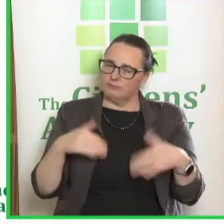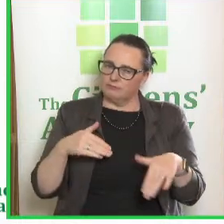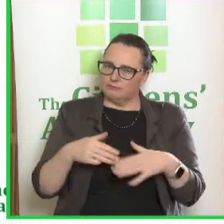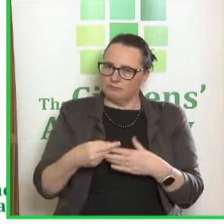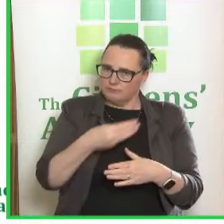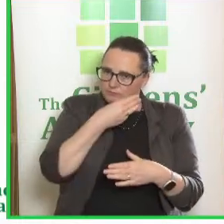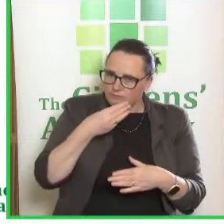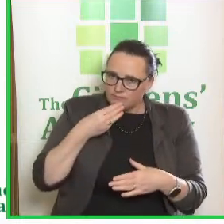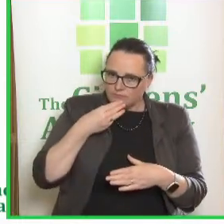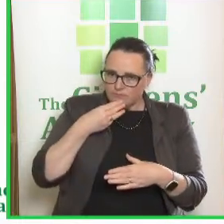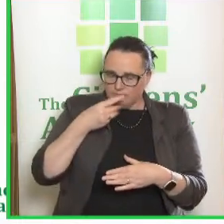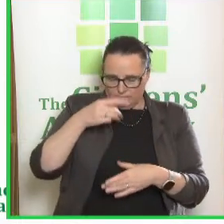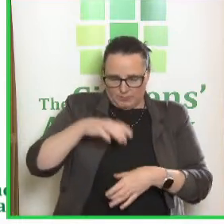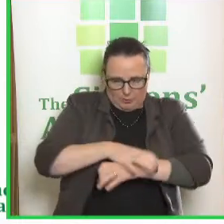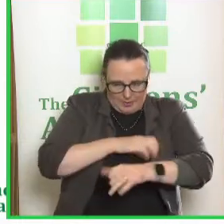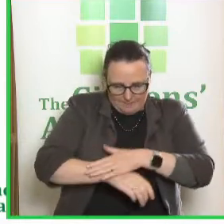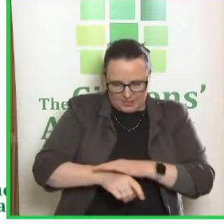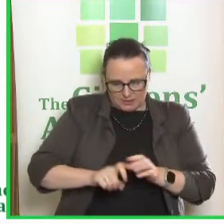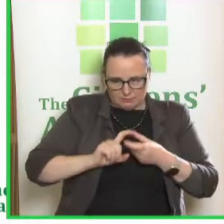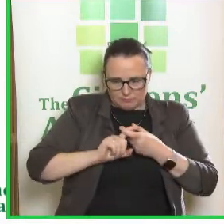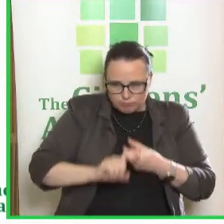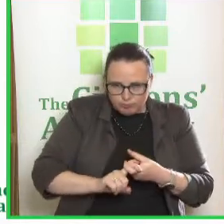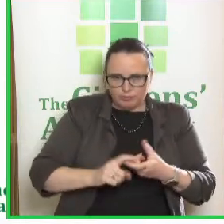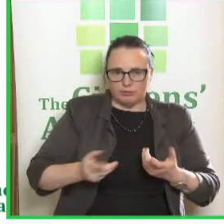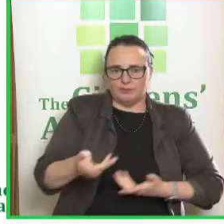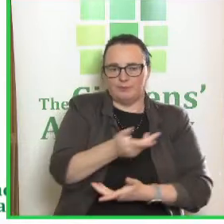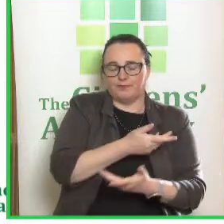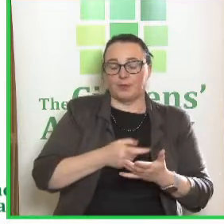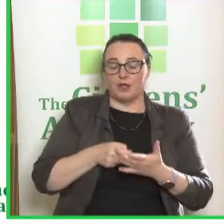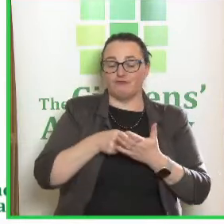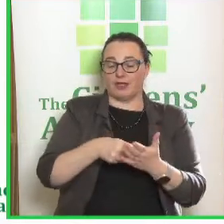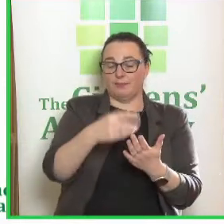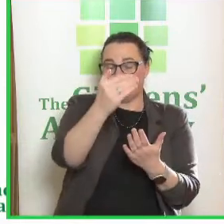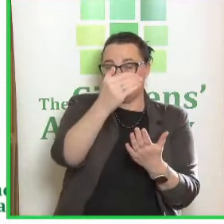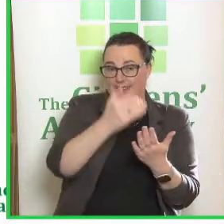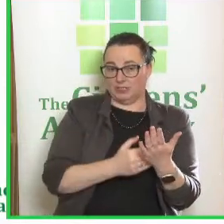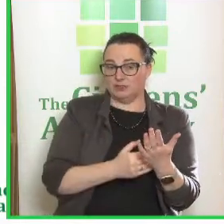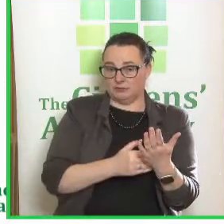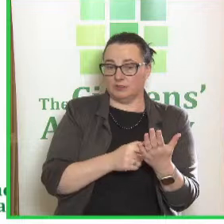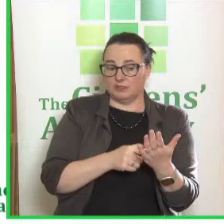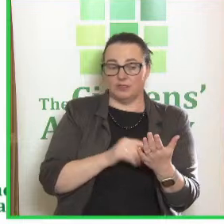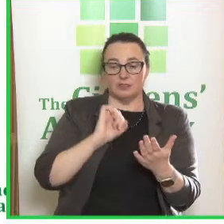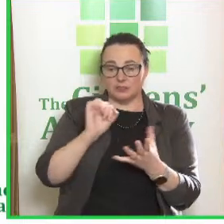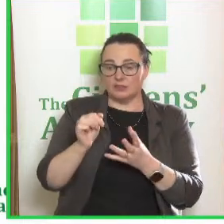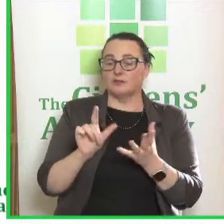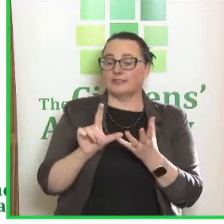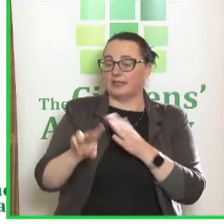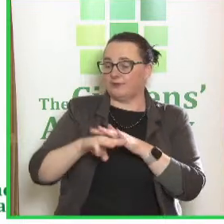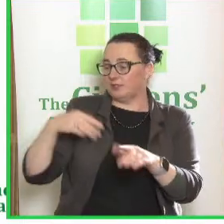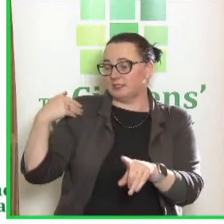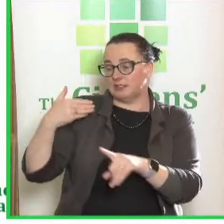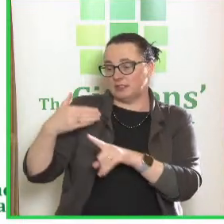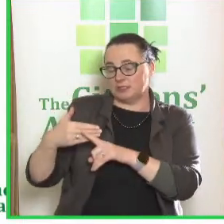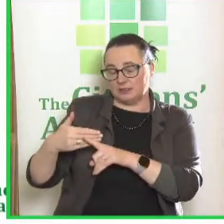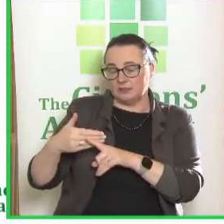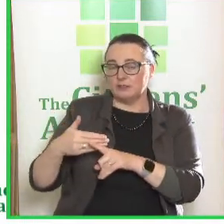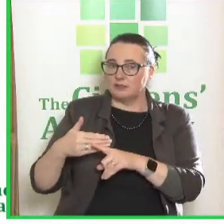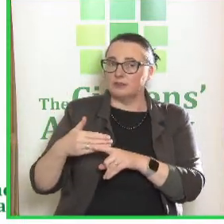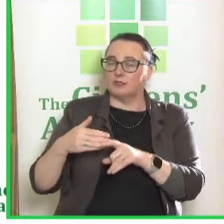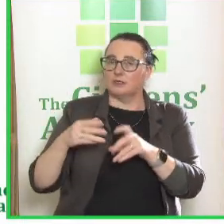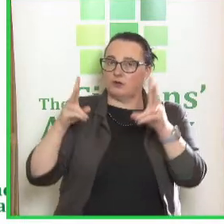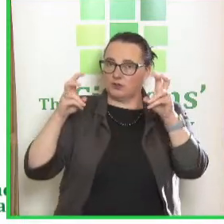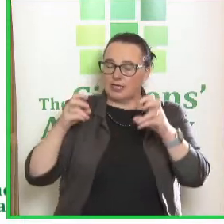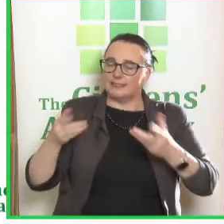commitment and dedication. The recommendations have stemmed from the work that went on during those 7 months, what we call the